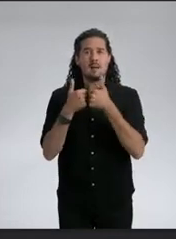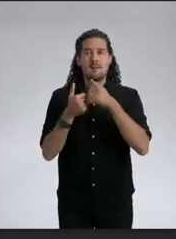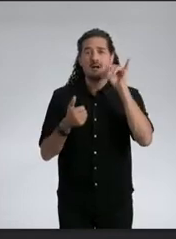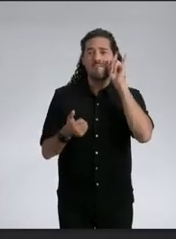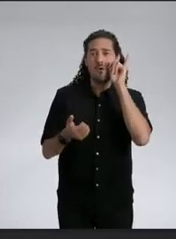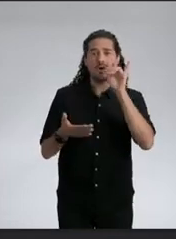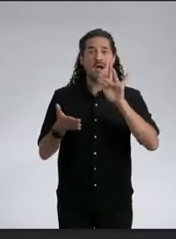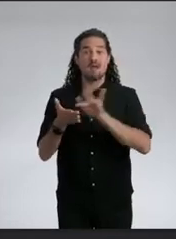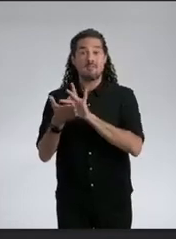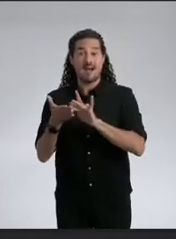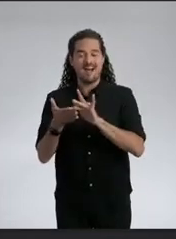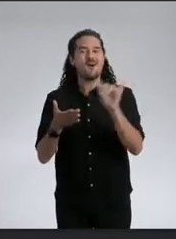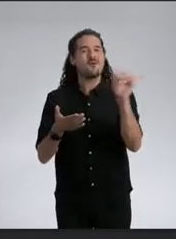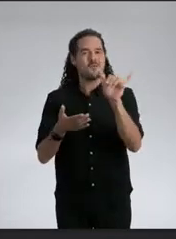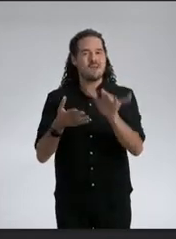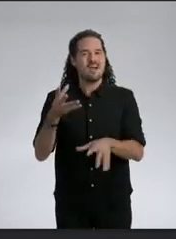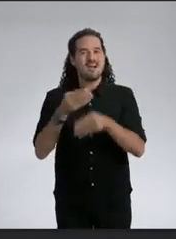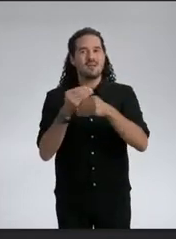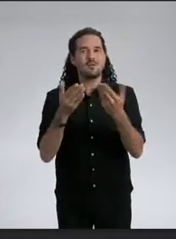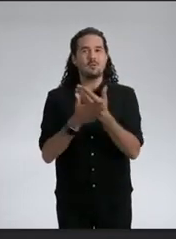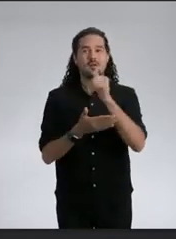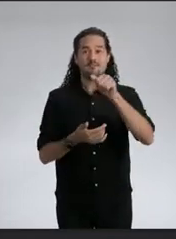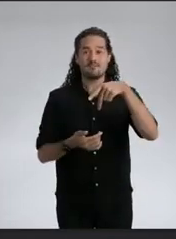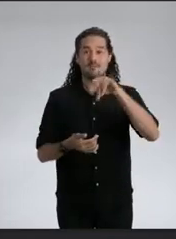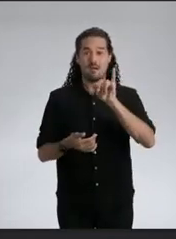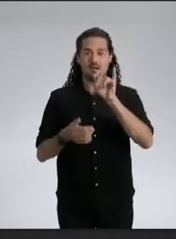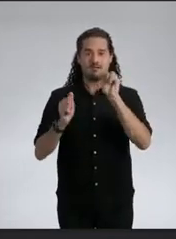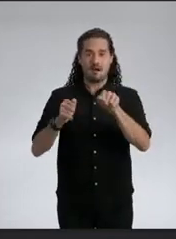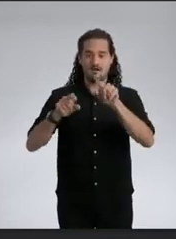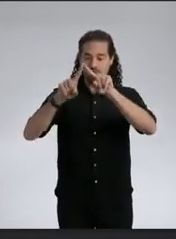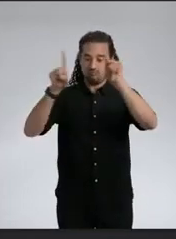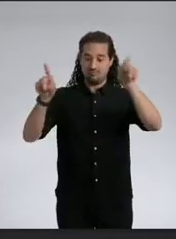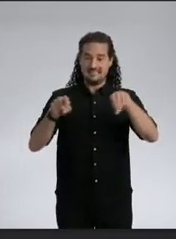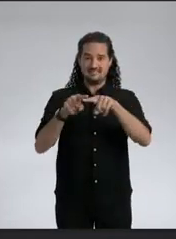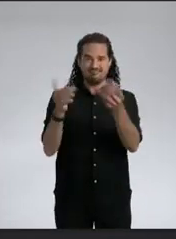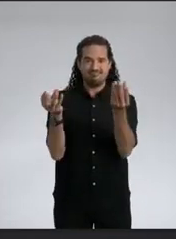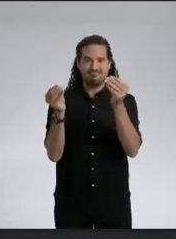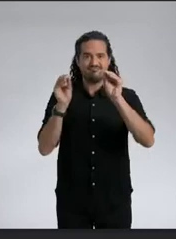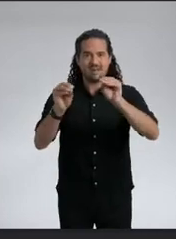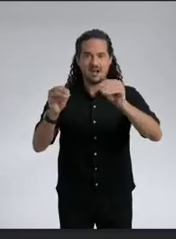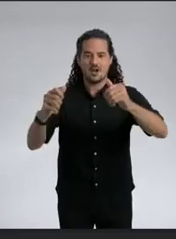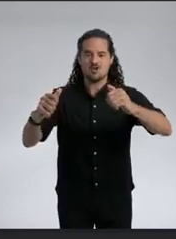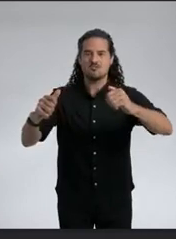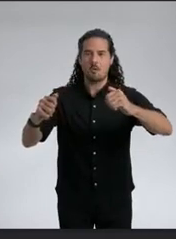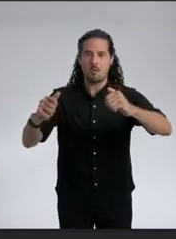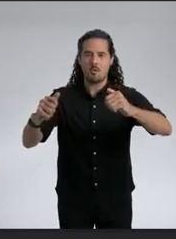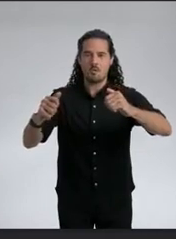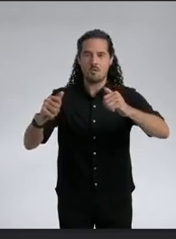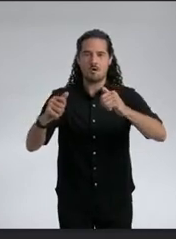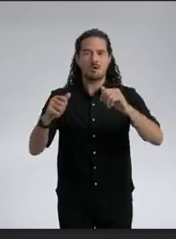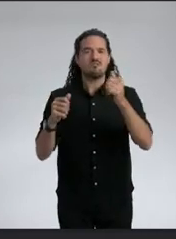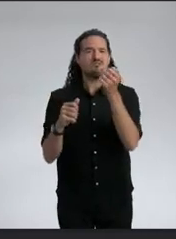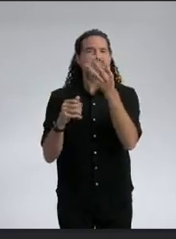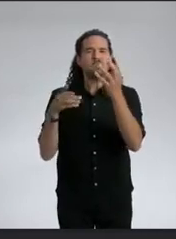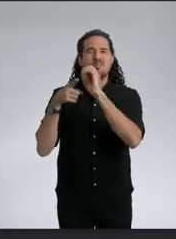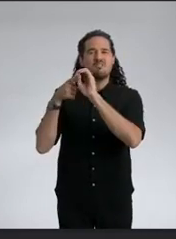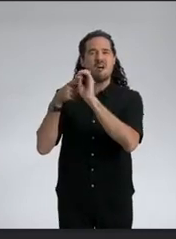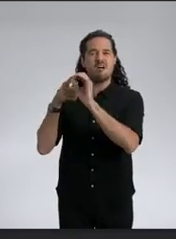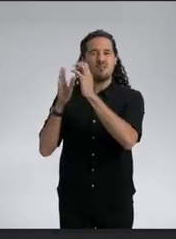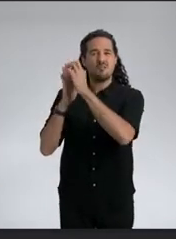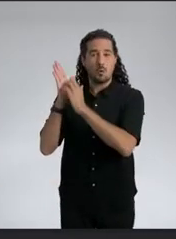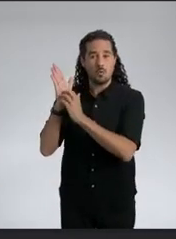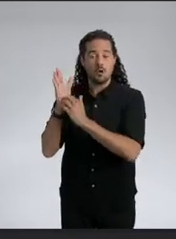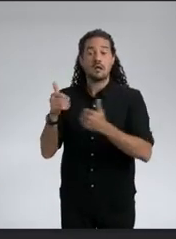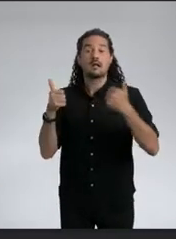we've added a new API so you can enable an on-screen virtual game controller with just a few lines of code. And game controller support